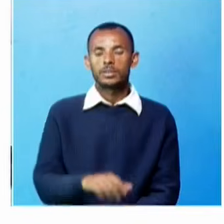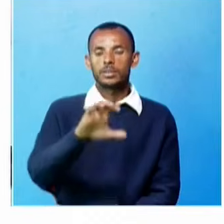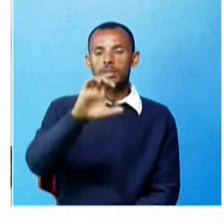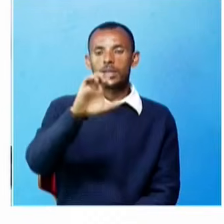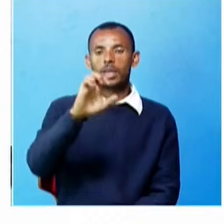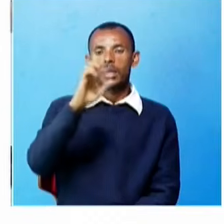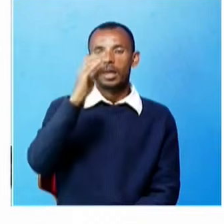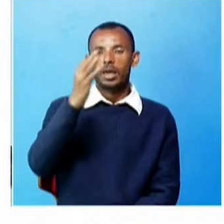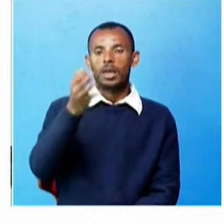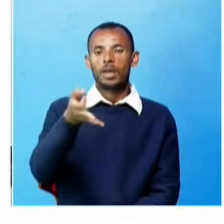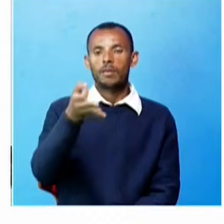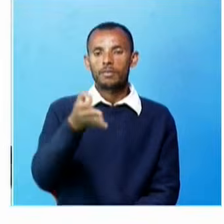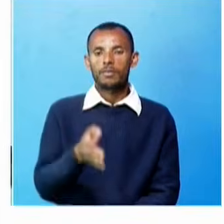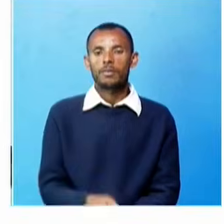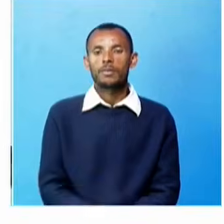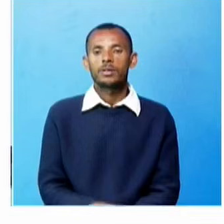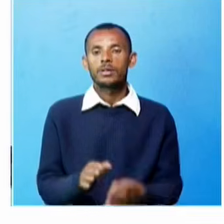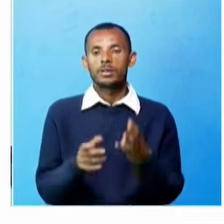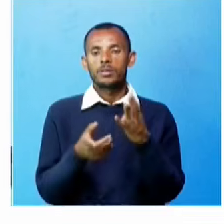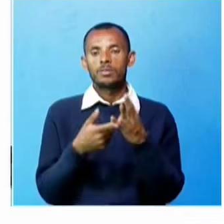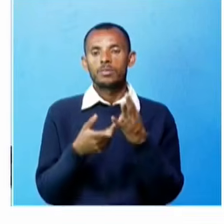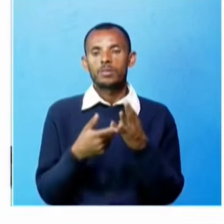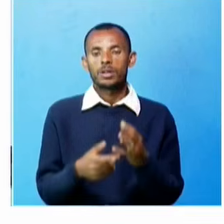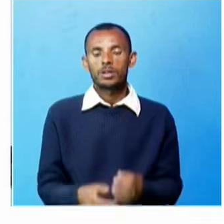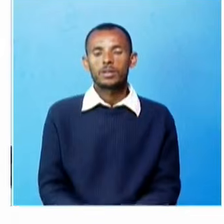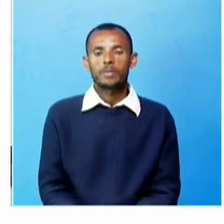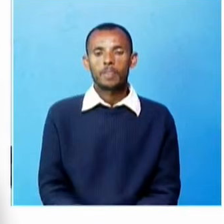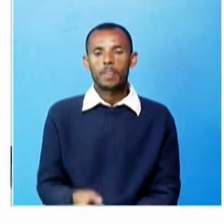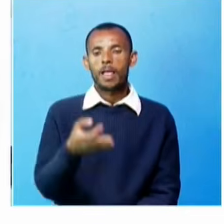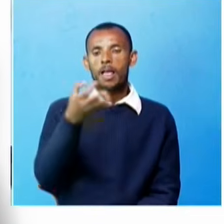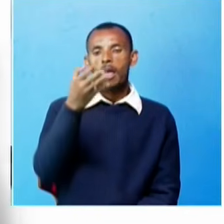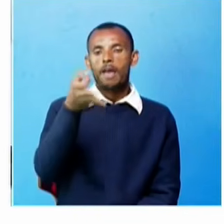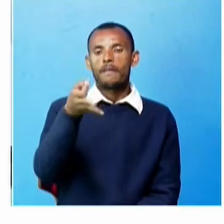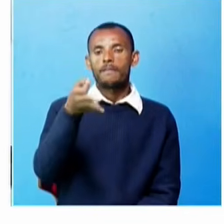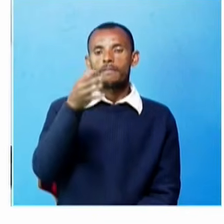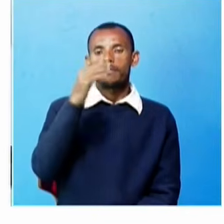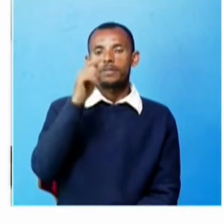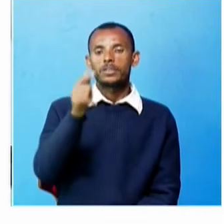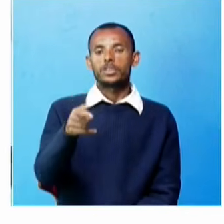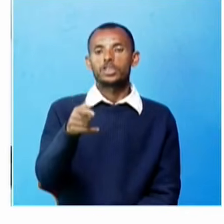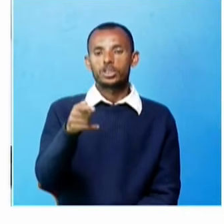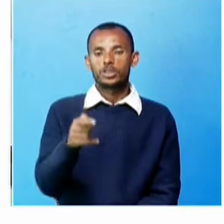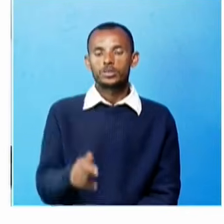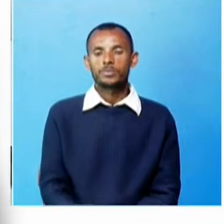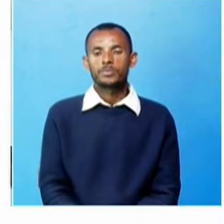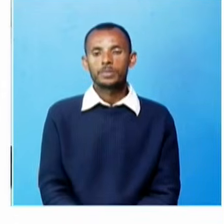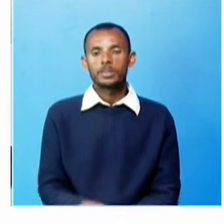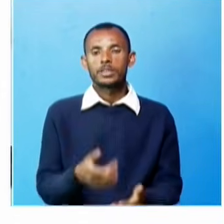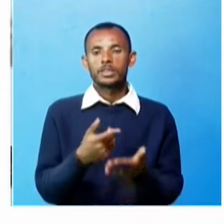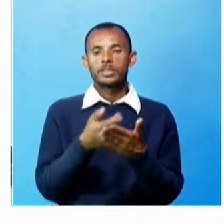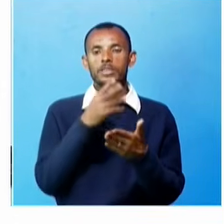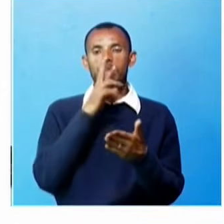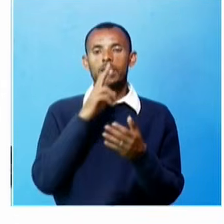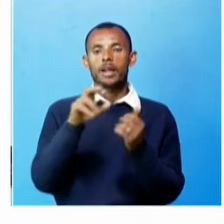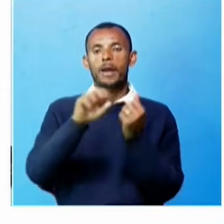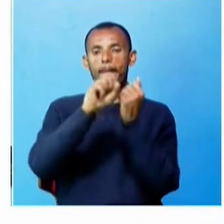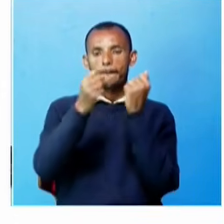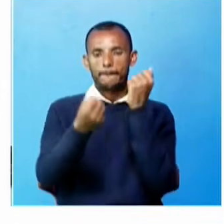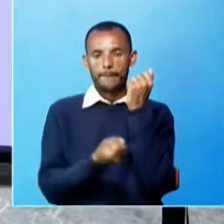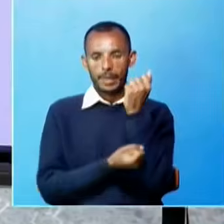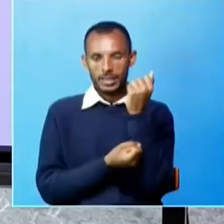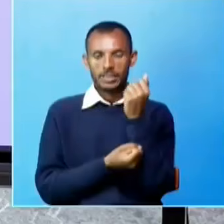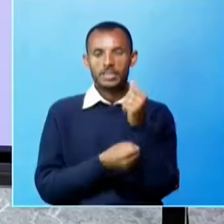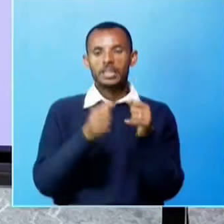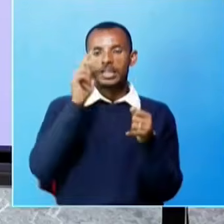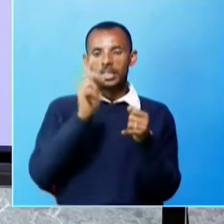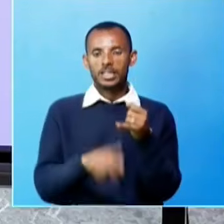EF, the fourth one here, FG. These are the base edge which are